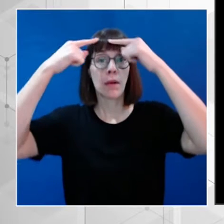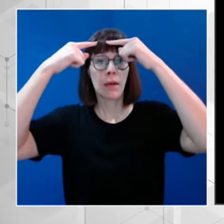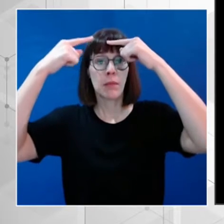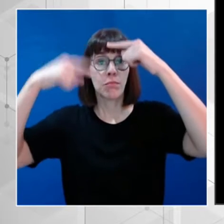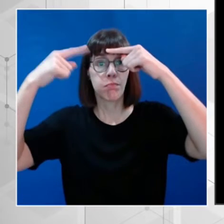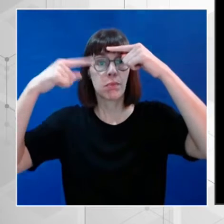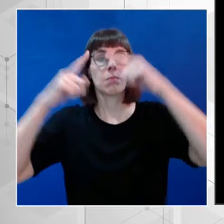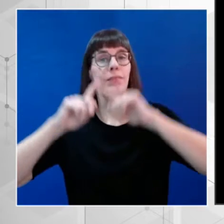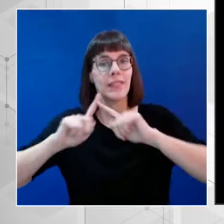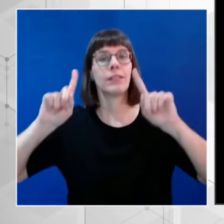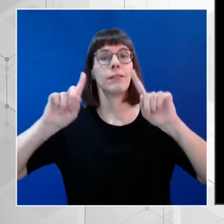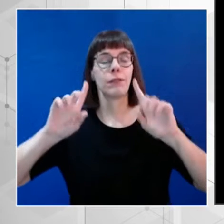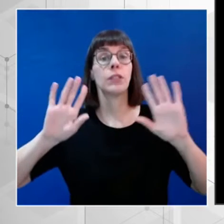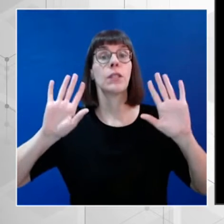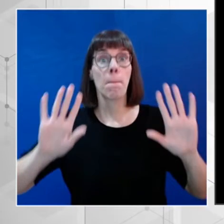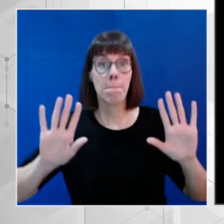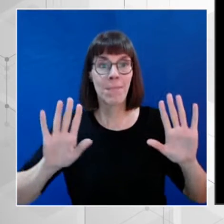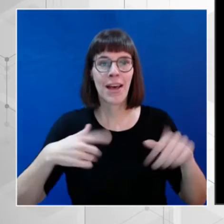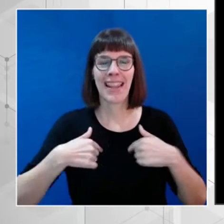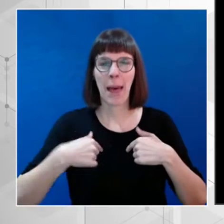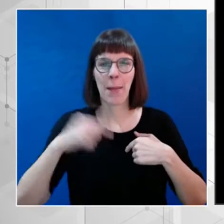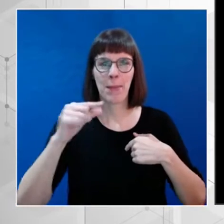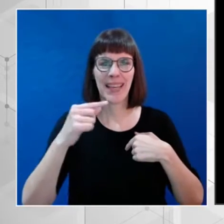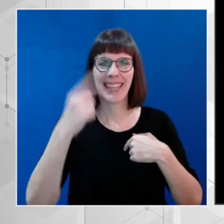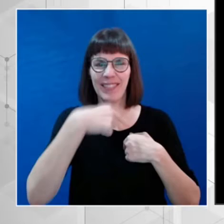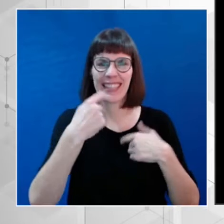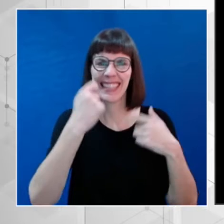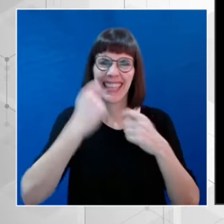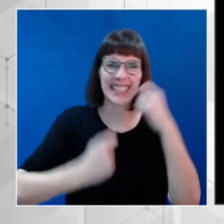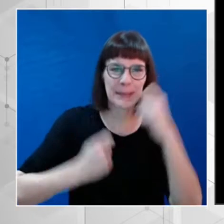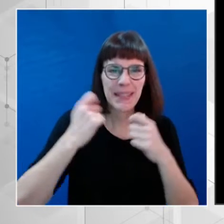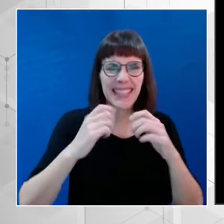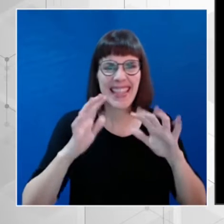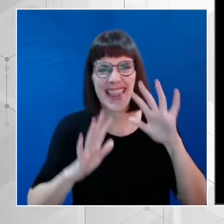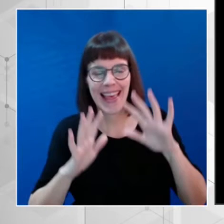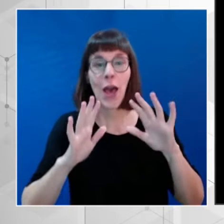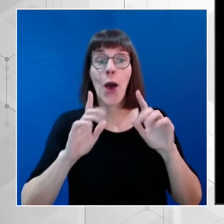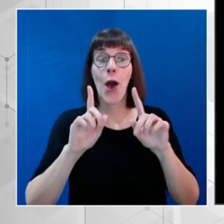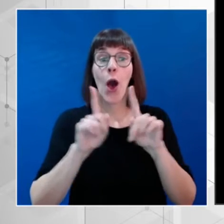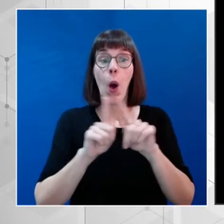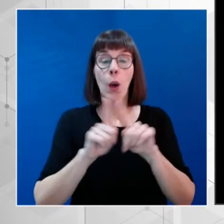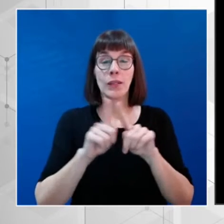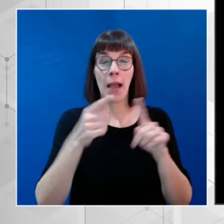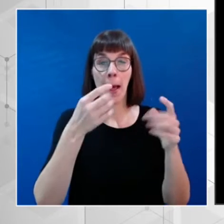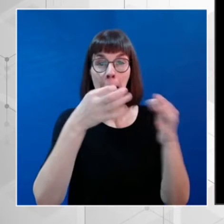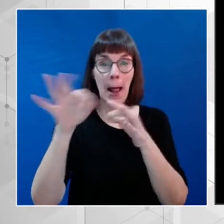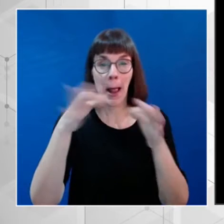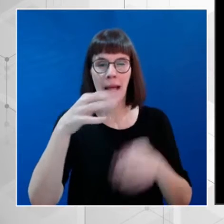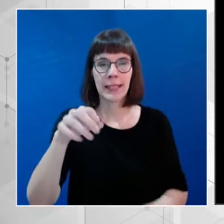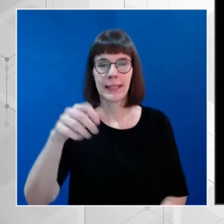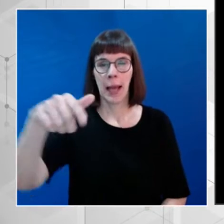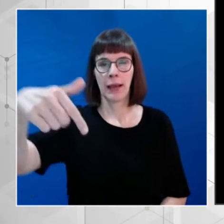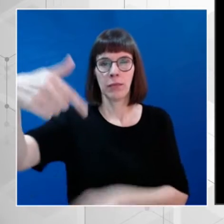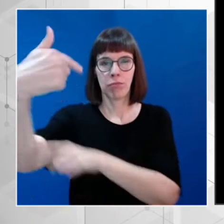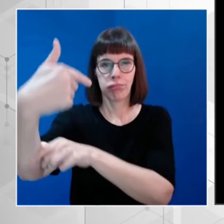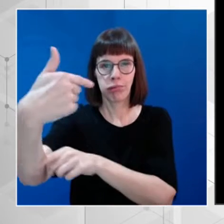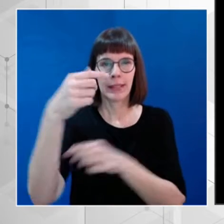my funny facial expressions, and I will often, lack eye contact with the camera. I'll do my best, but